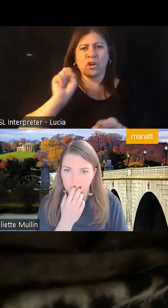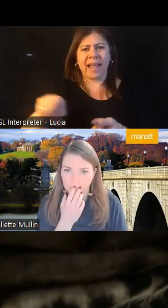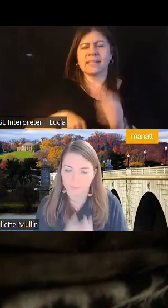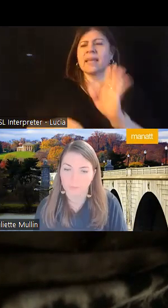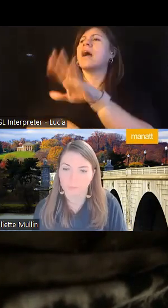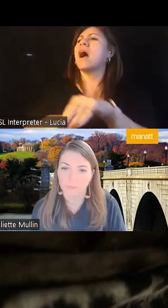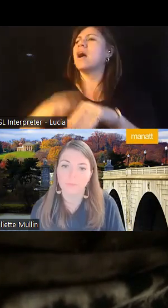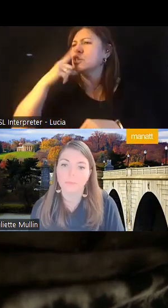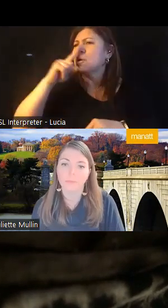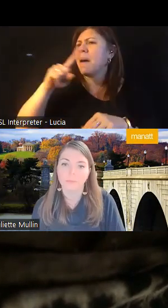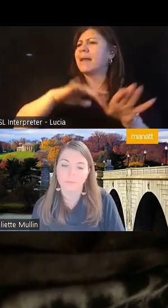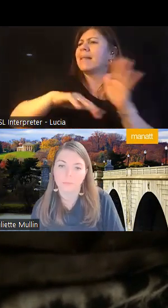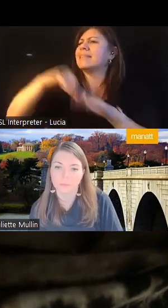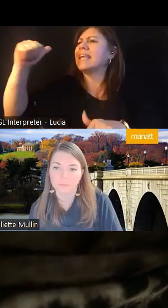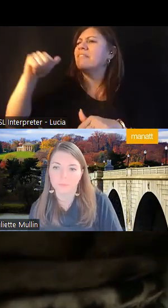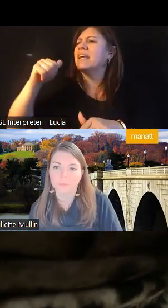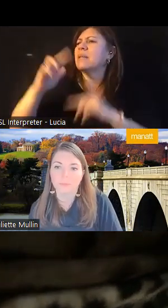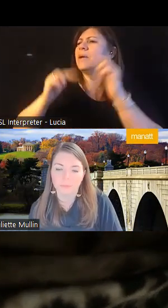the building at 6:30 promptly.